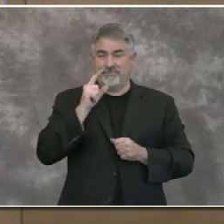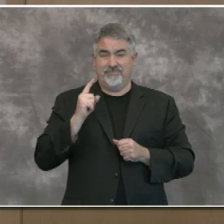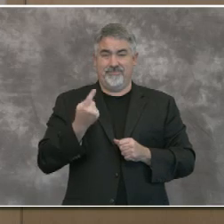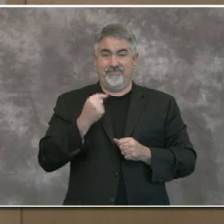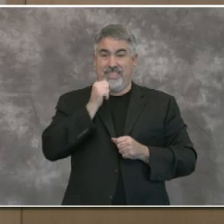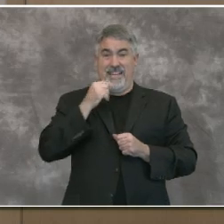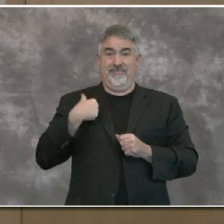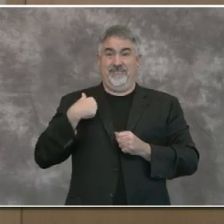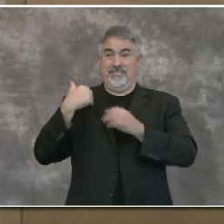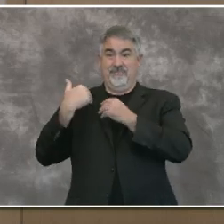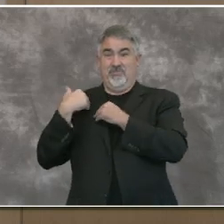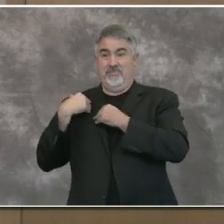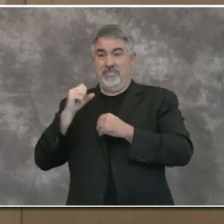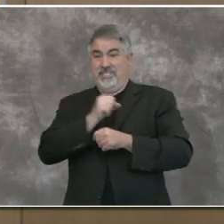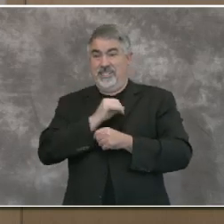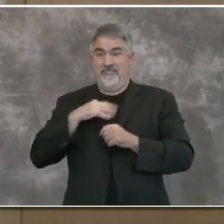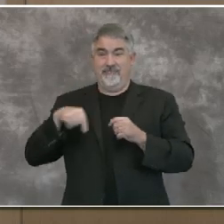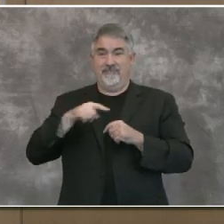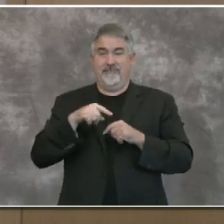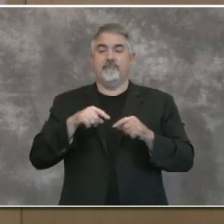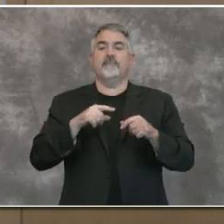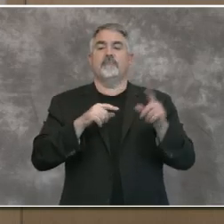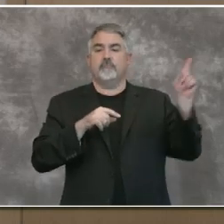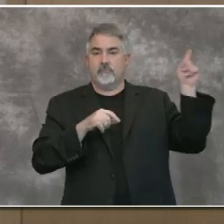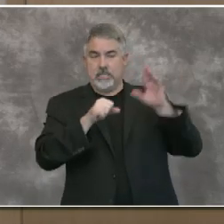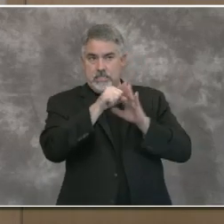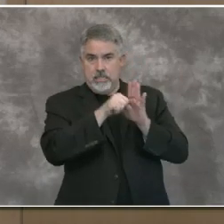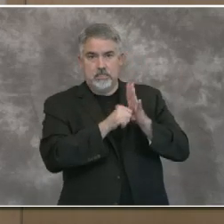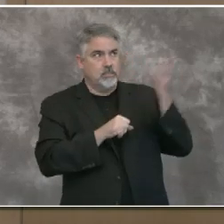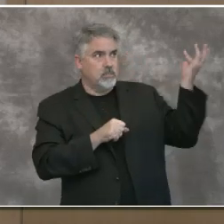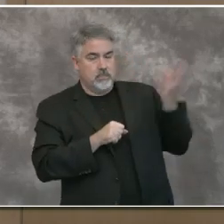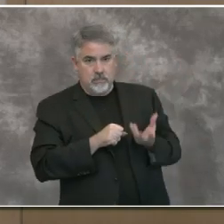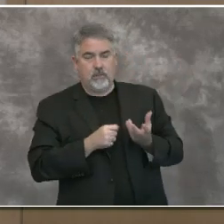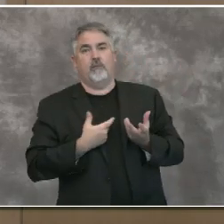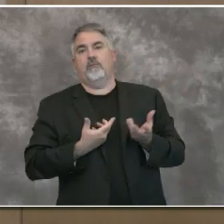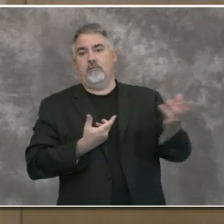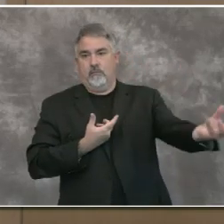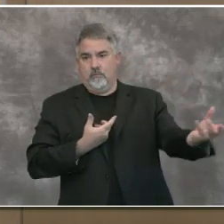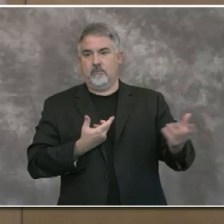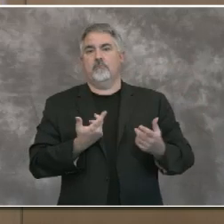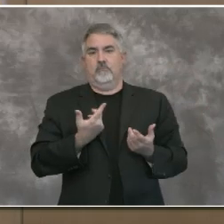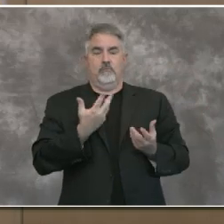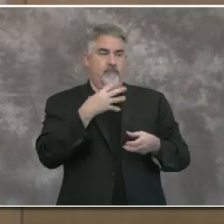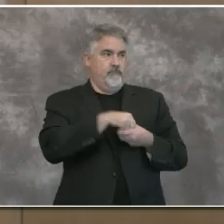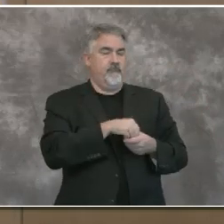in San Diego, but state staffing also gets involved.